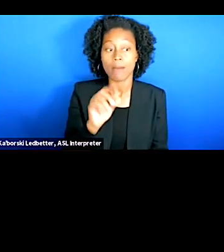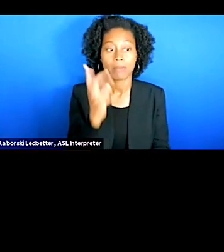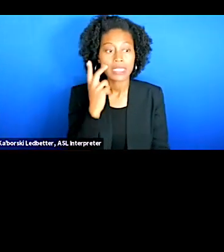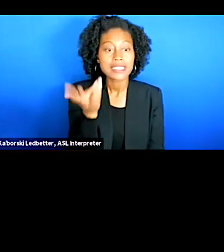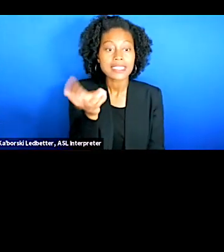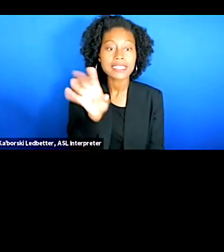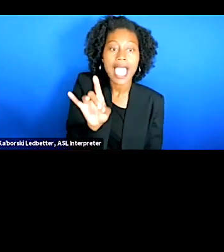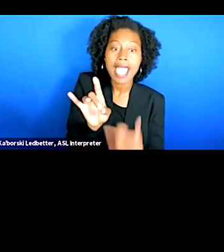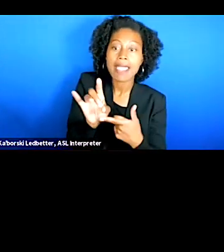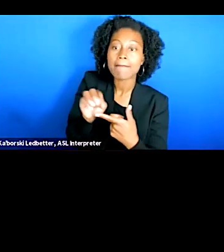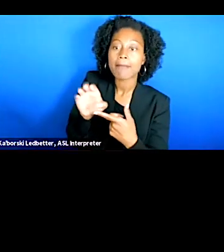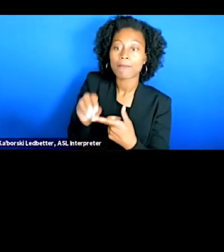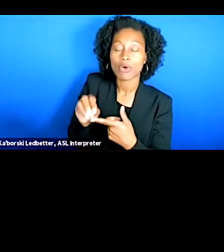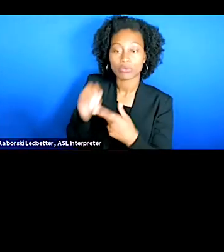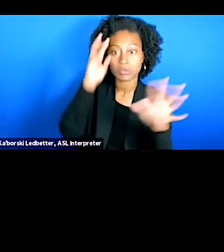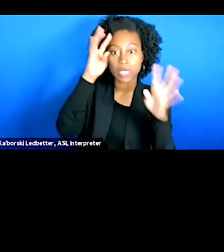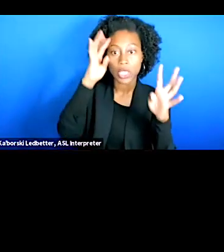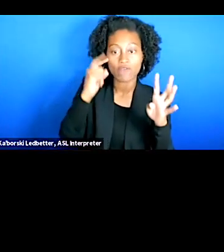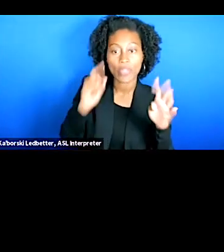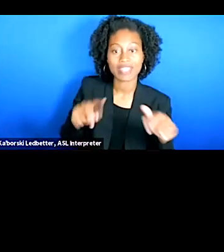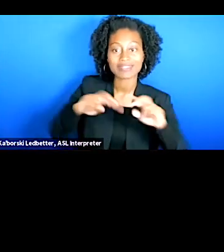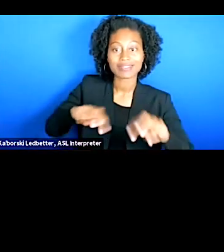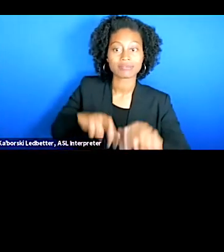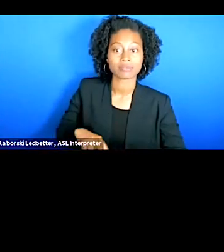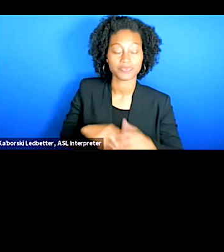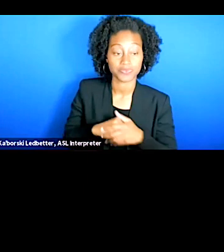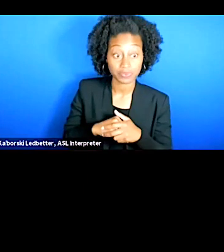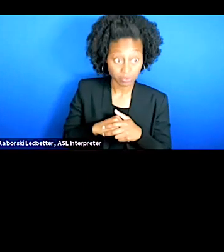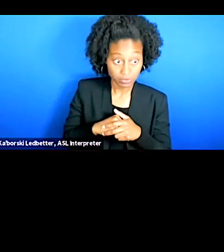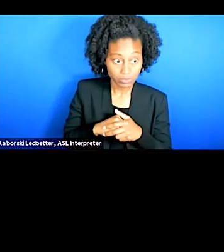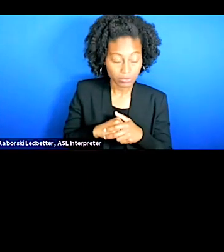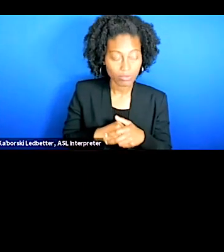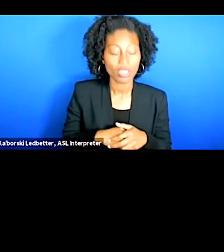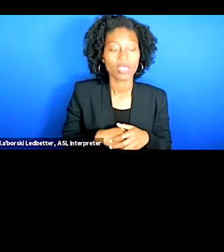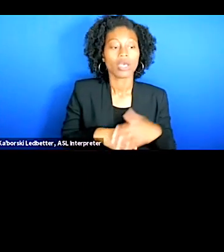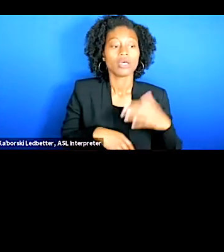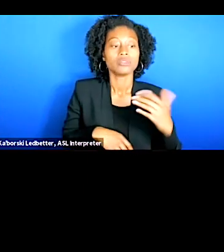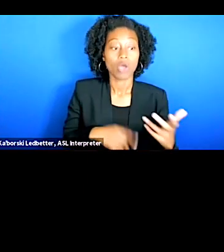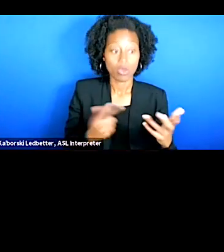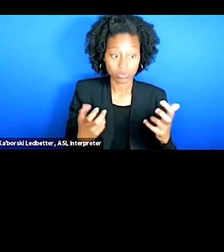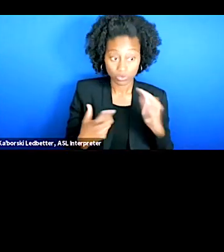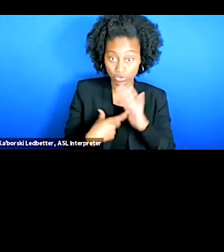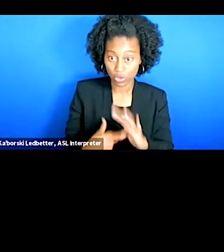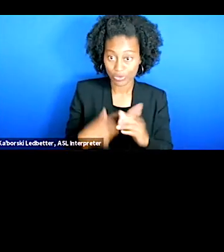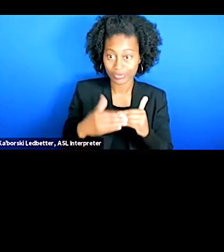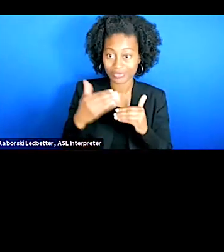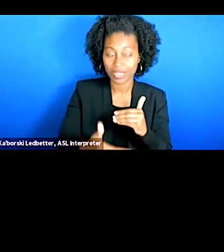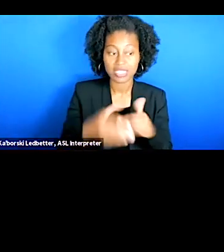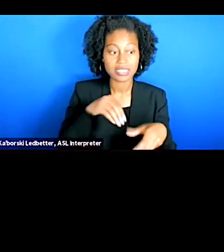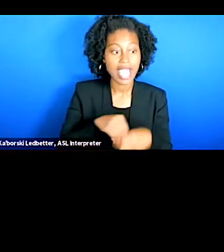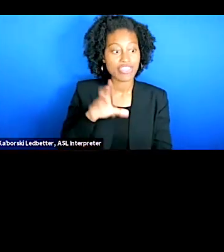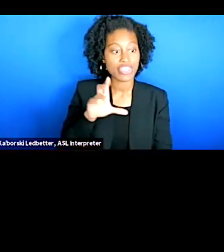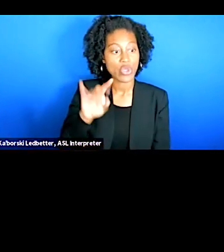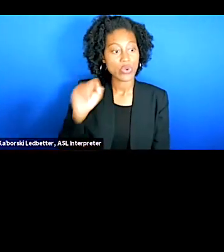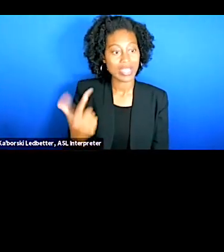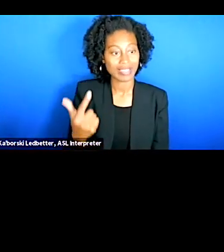memos created for the synthesis. And what I want to show you next is in the coding, I'll